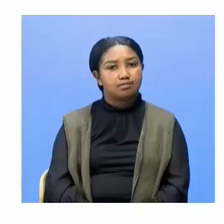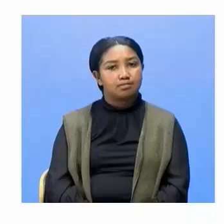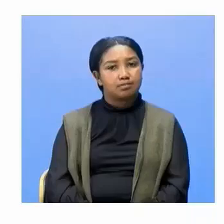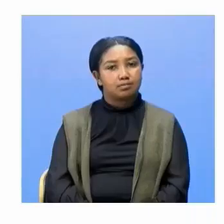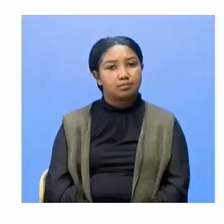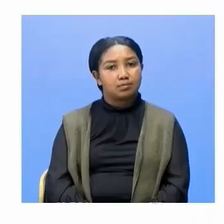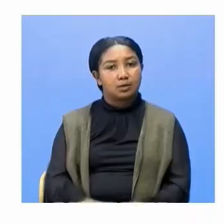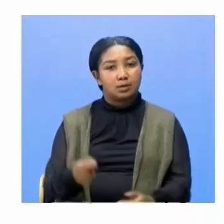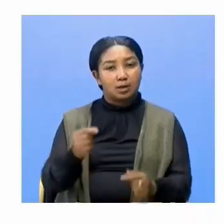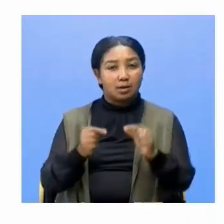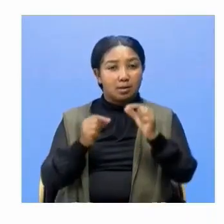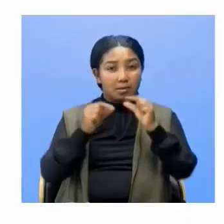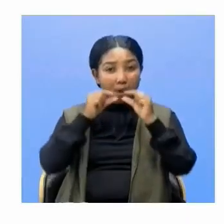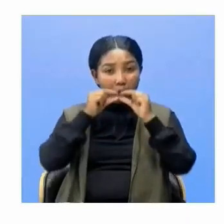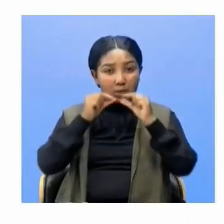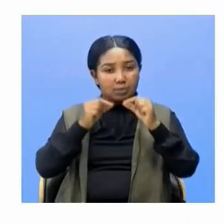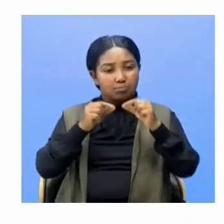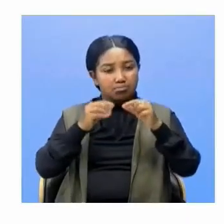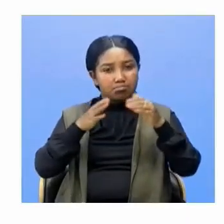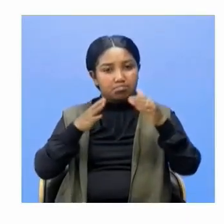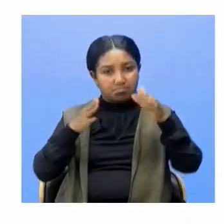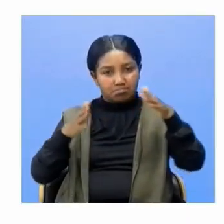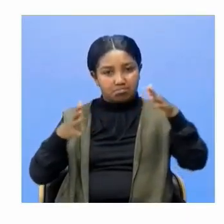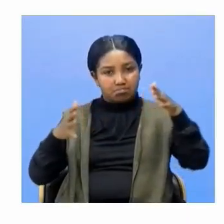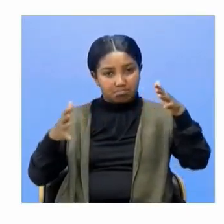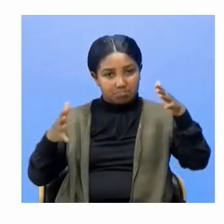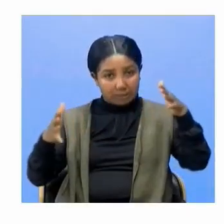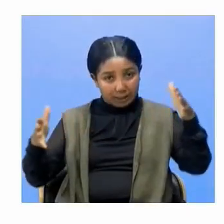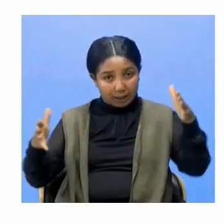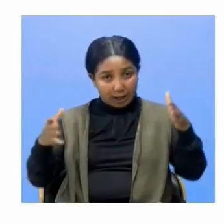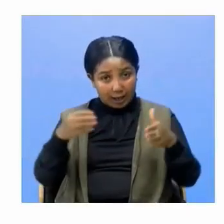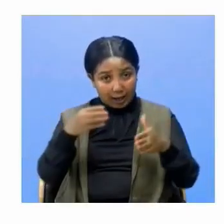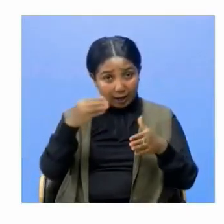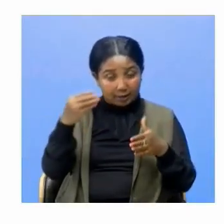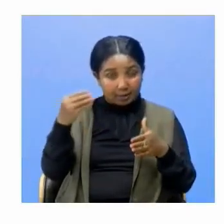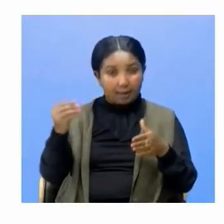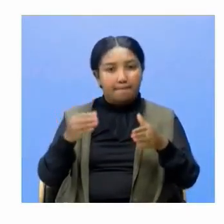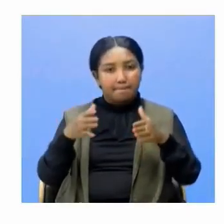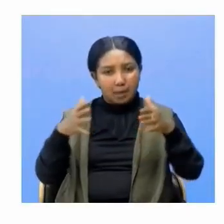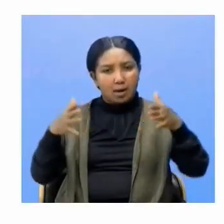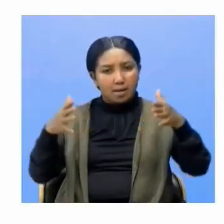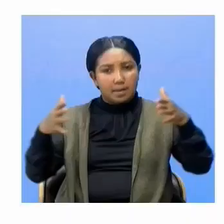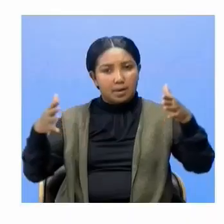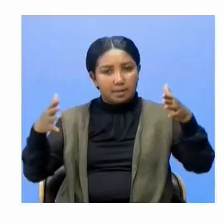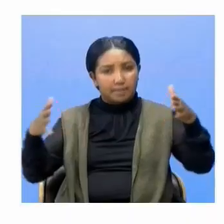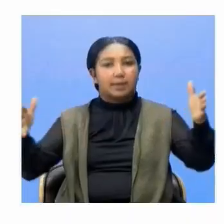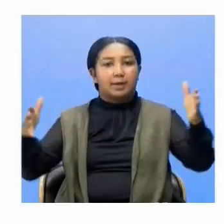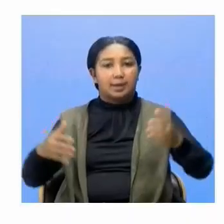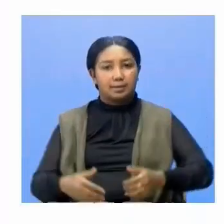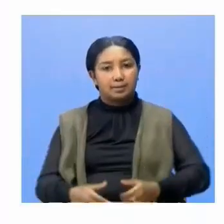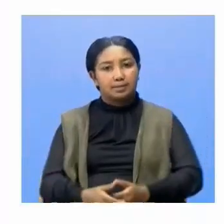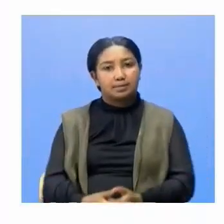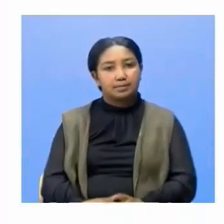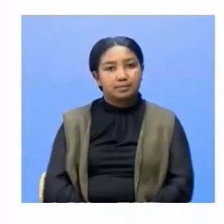The balloon is getting bigger and bigger.